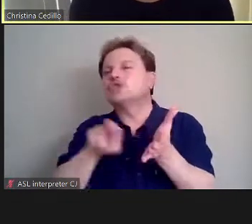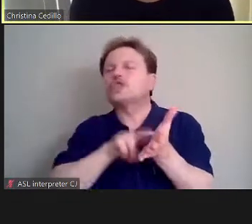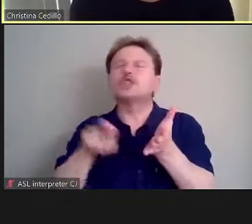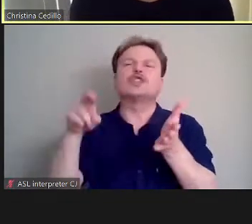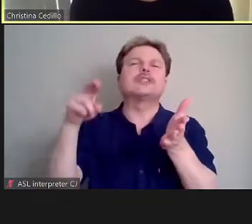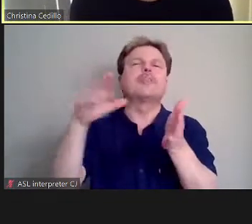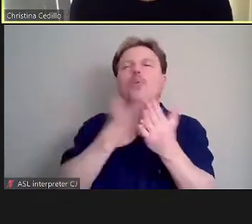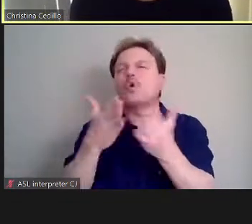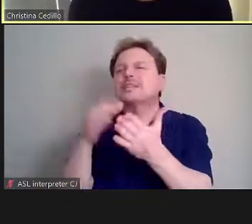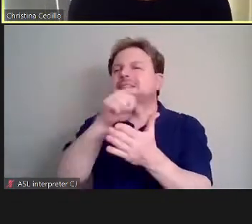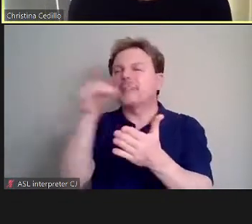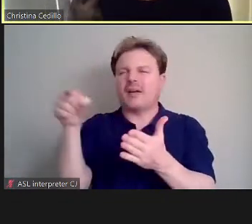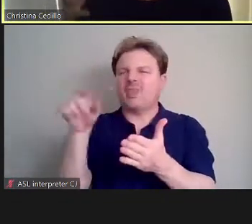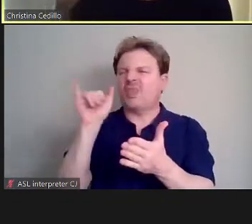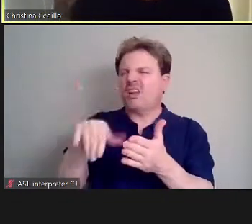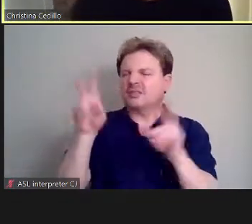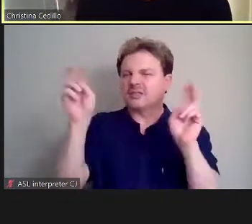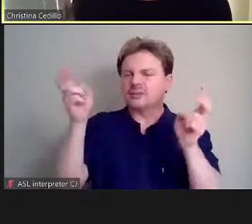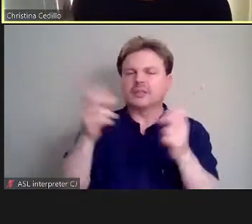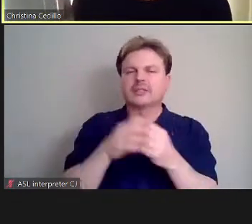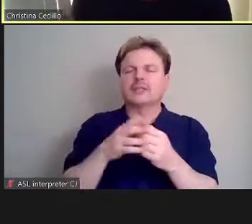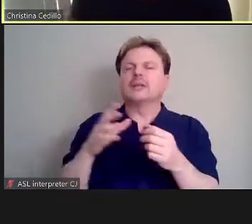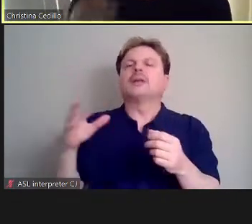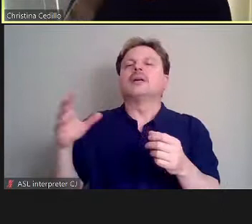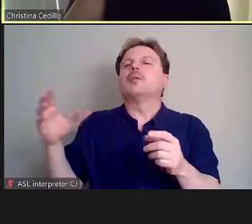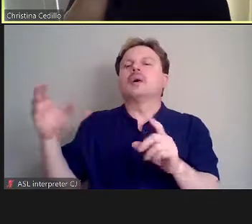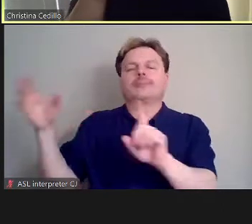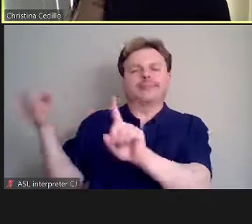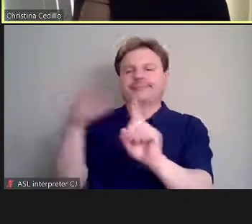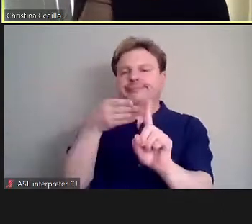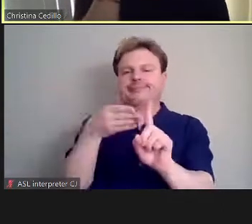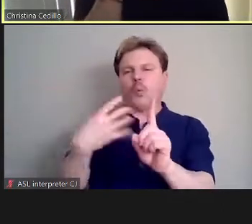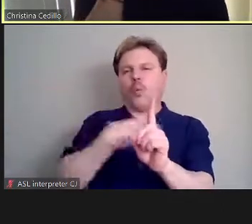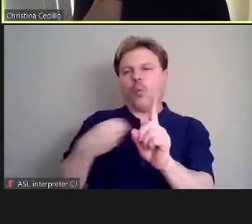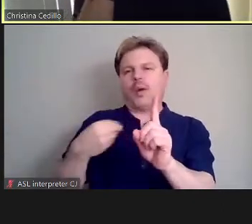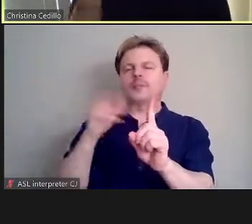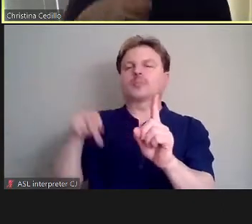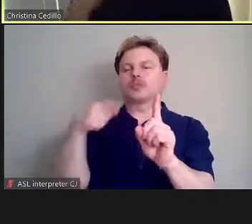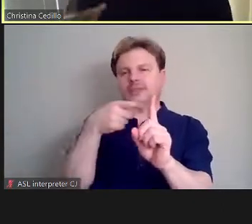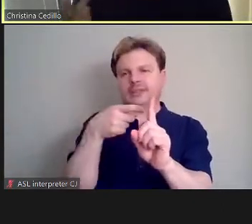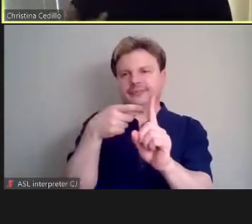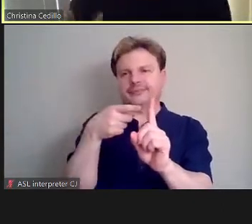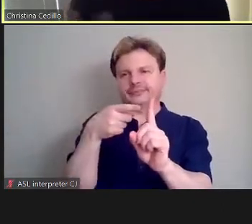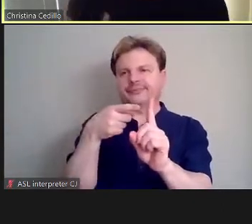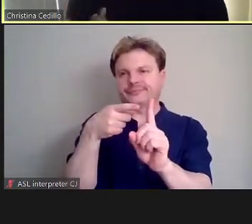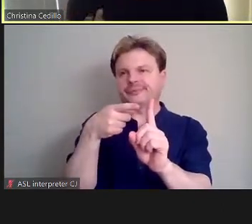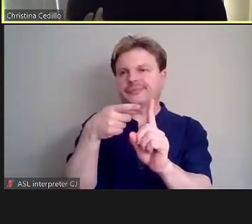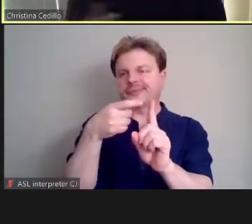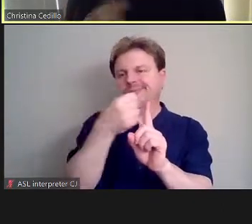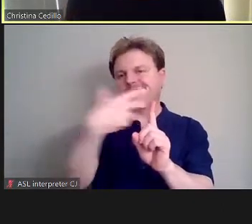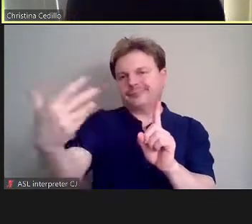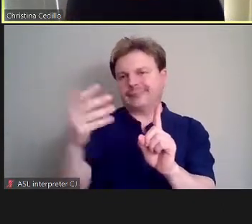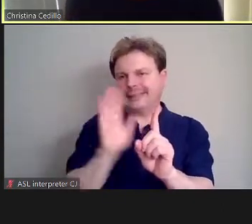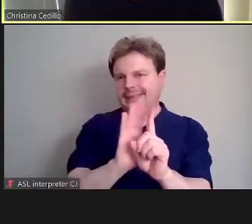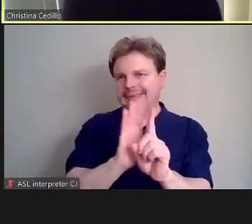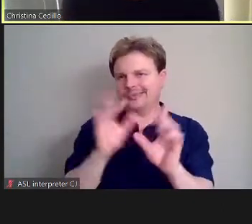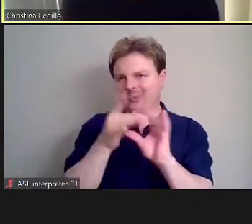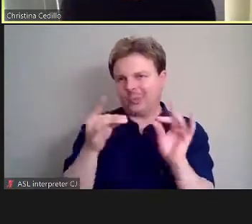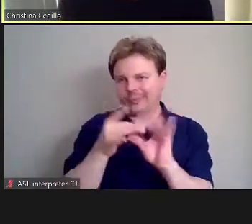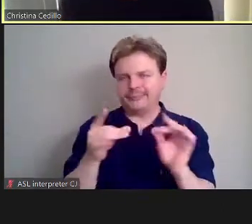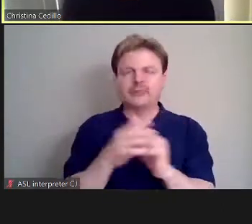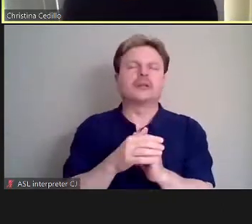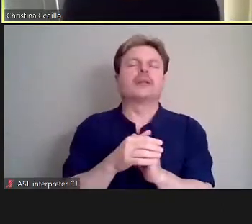centers a white subject. So sometimes, a lot of the